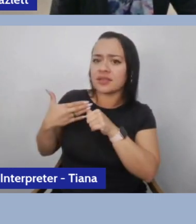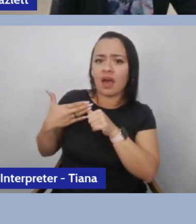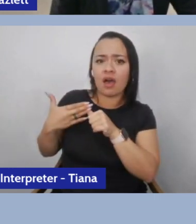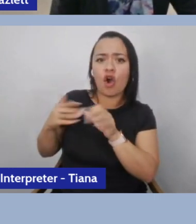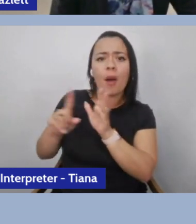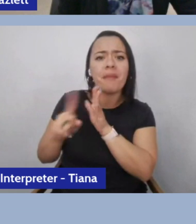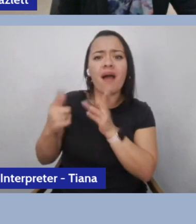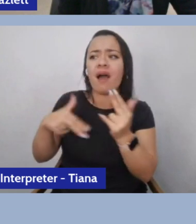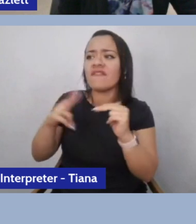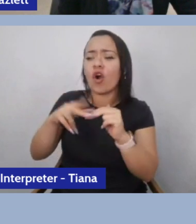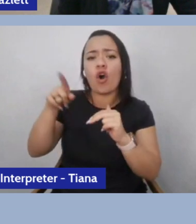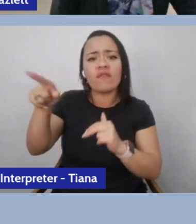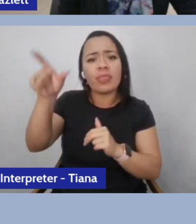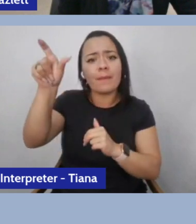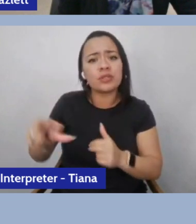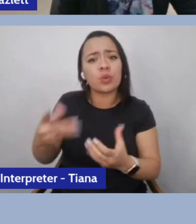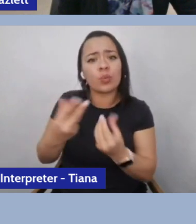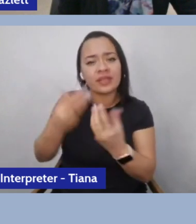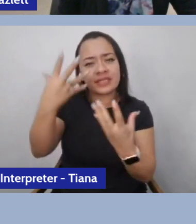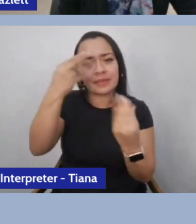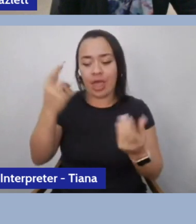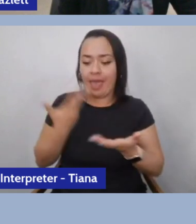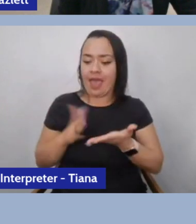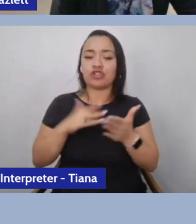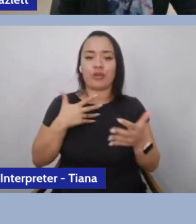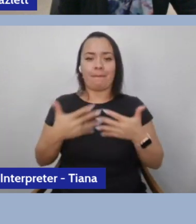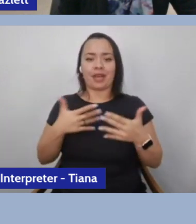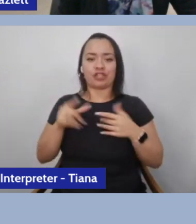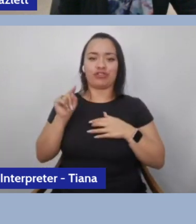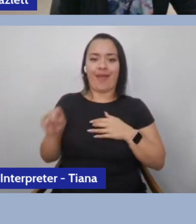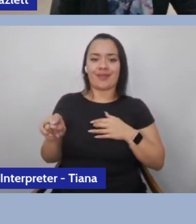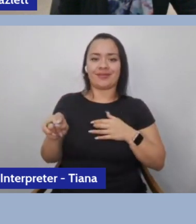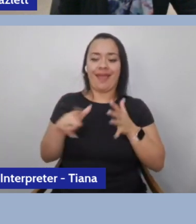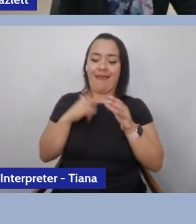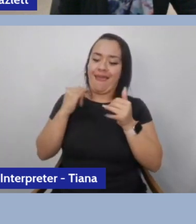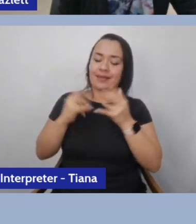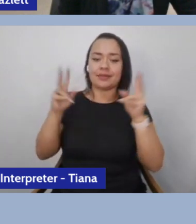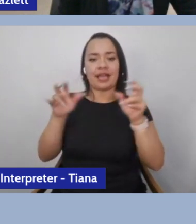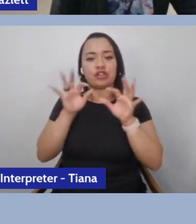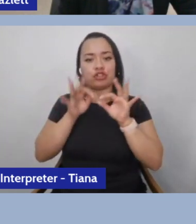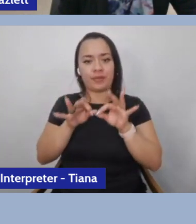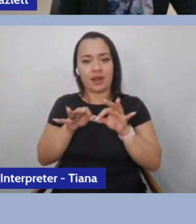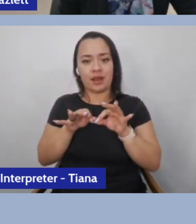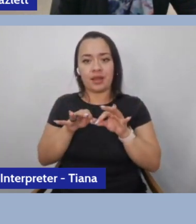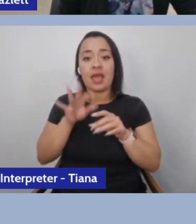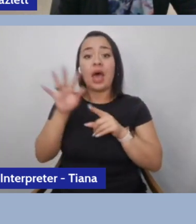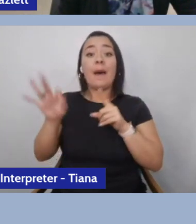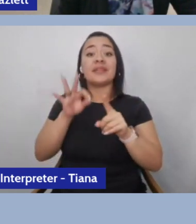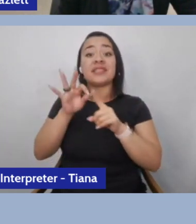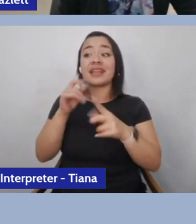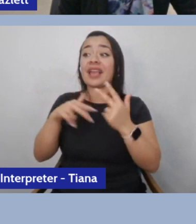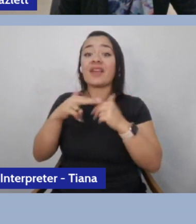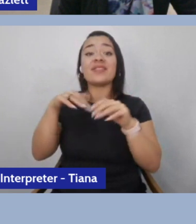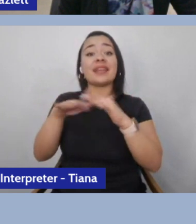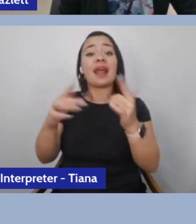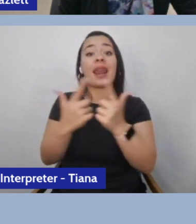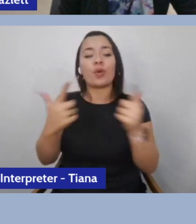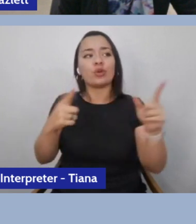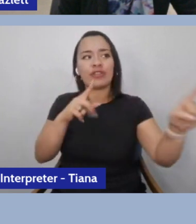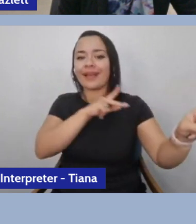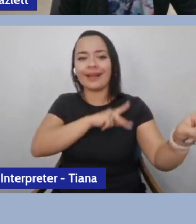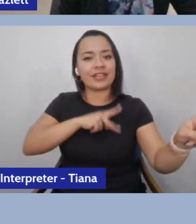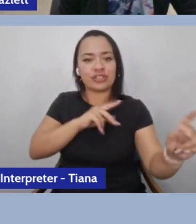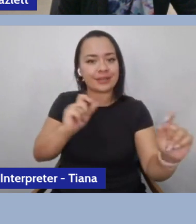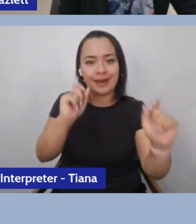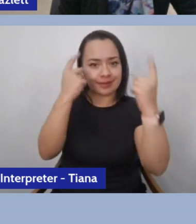with this as an interpreter, particularly if it's conveyed in another language that the clinician does not understand? And last but